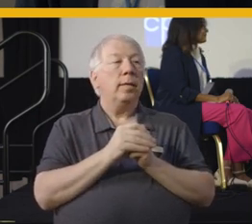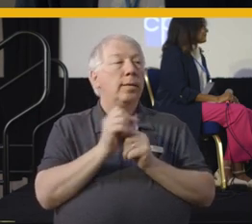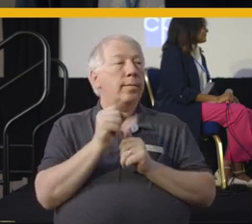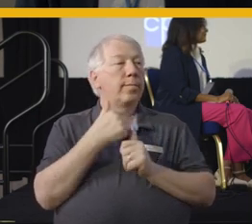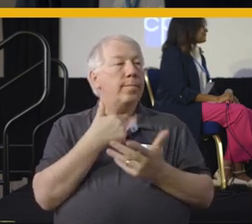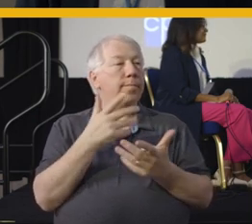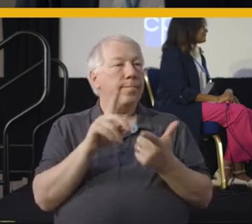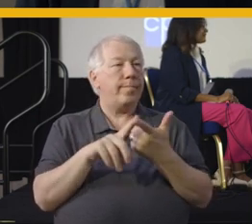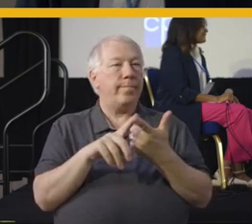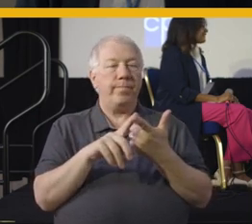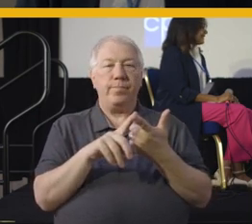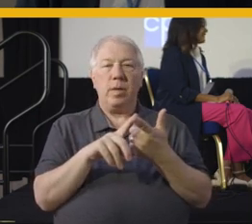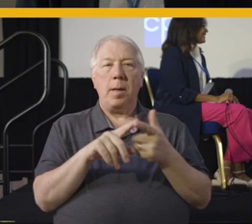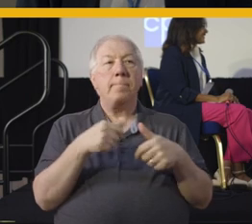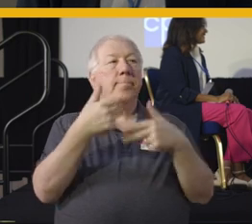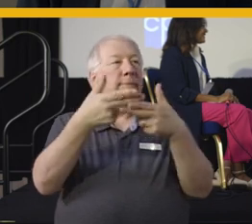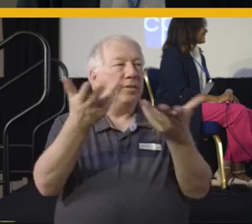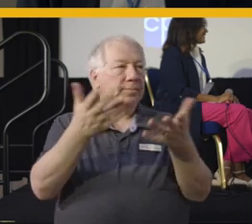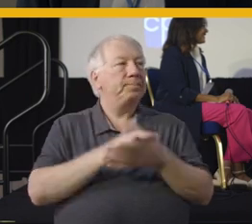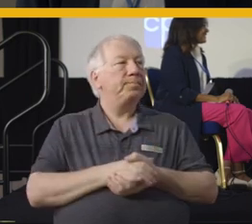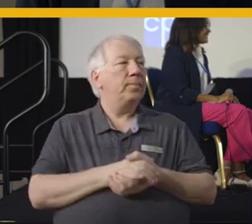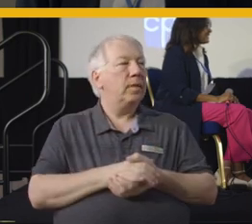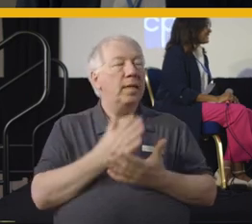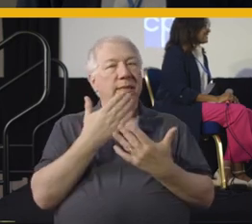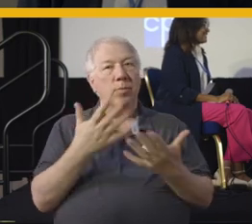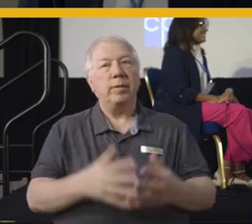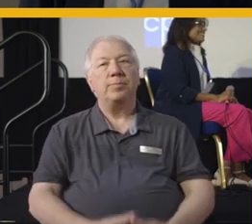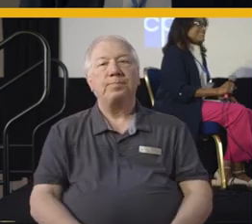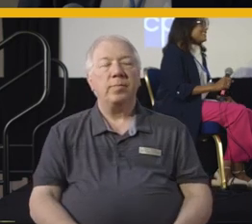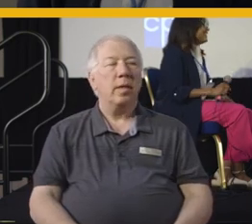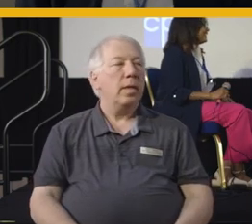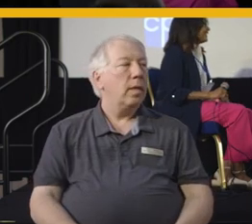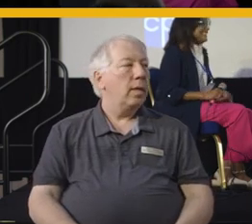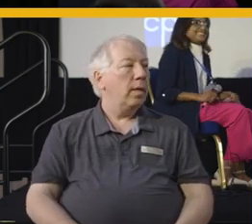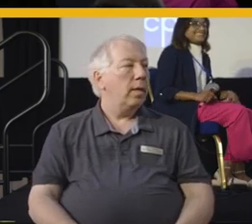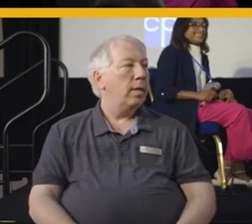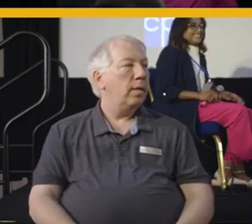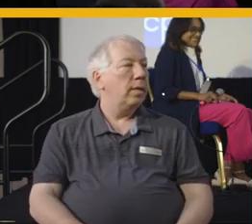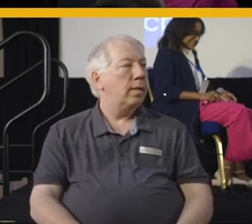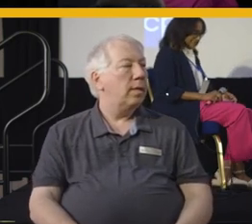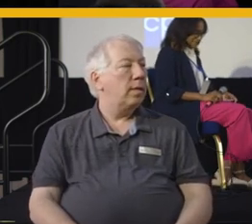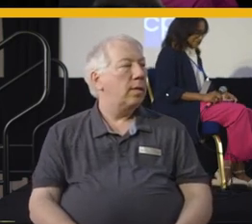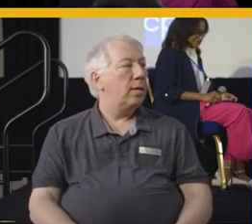I just wanted to bring that to this room here. Thank you so much.